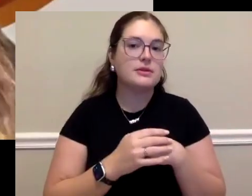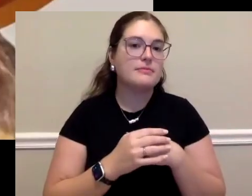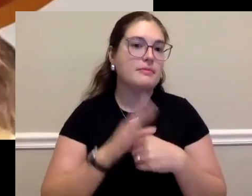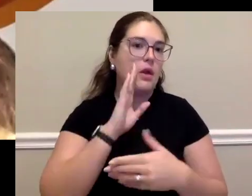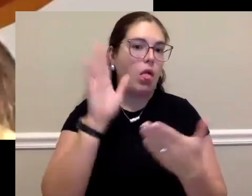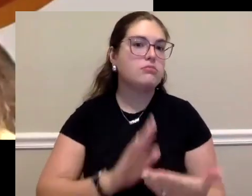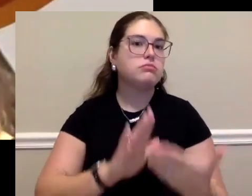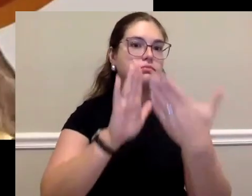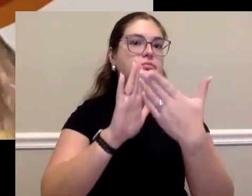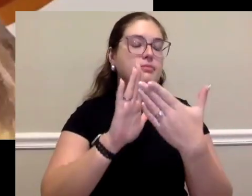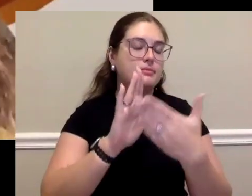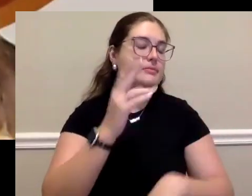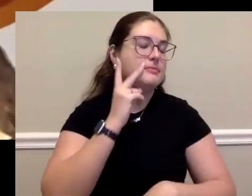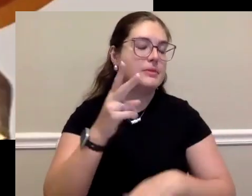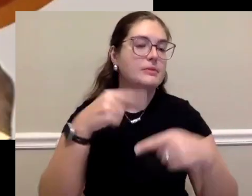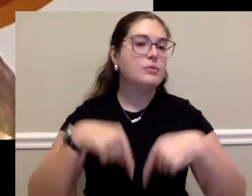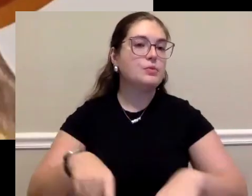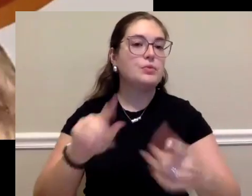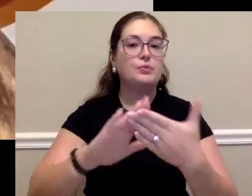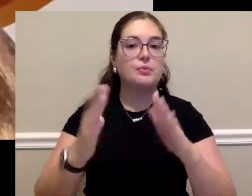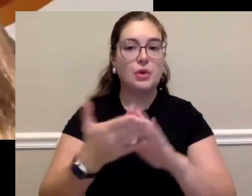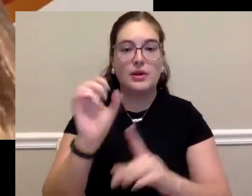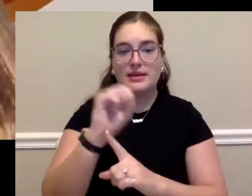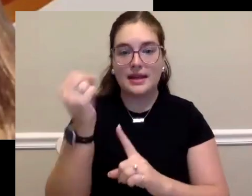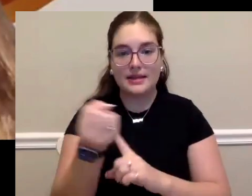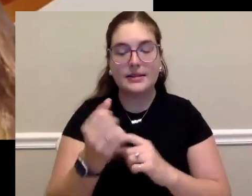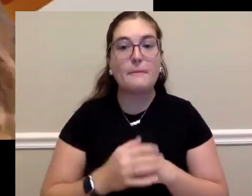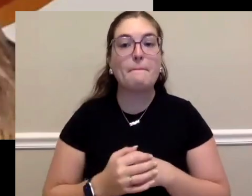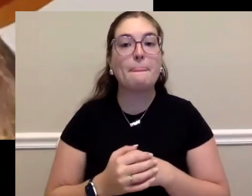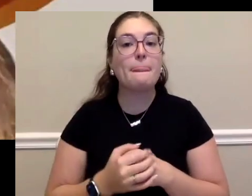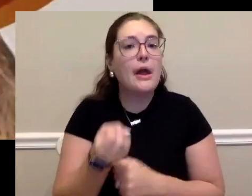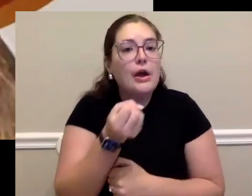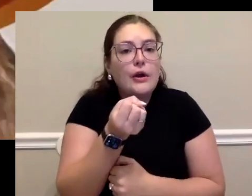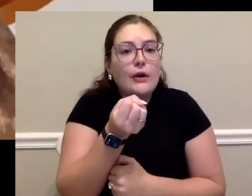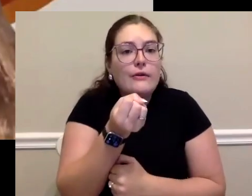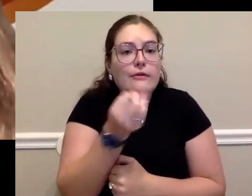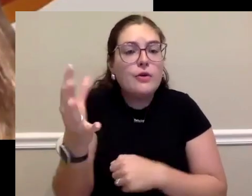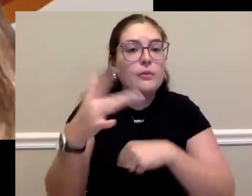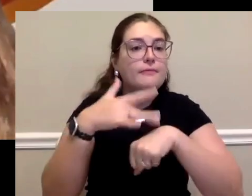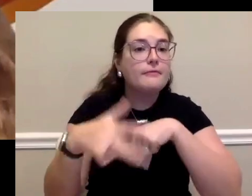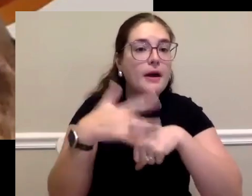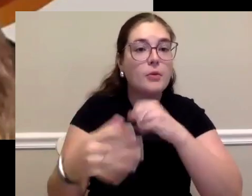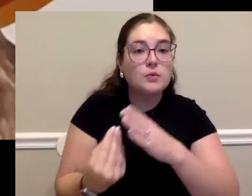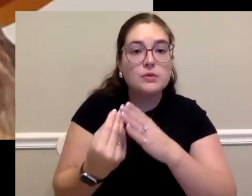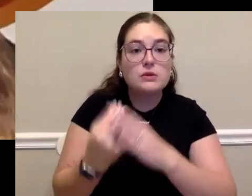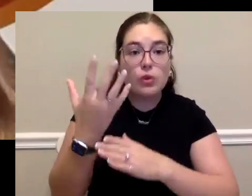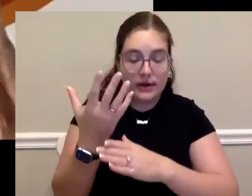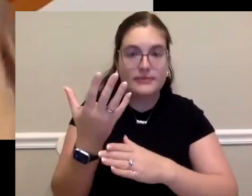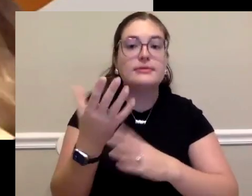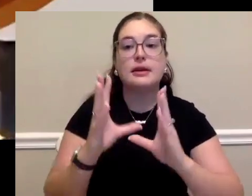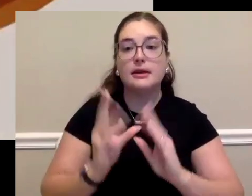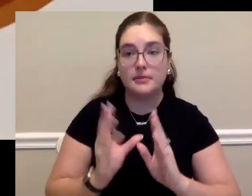settings. Next, we have a few spots left for our spring session of the